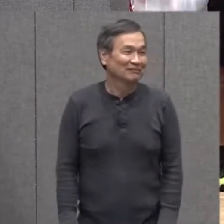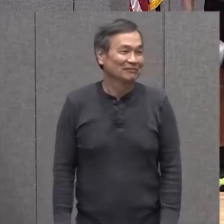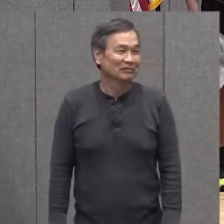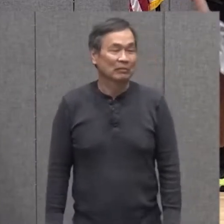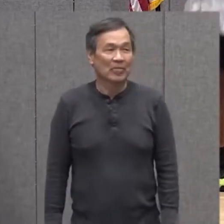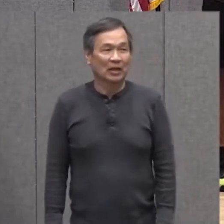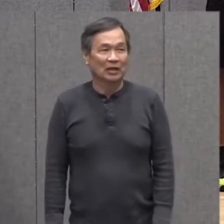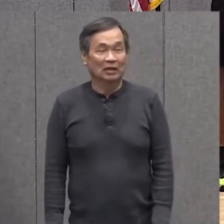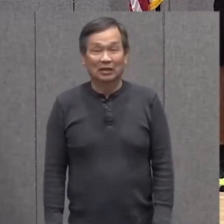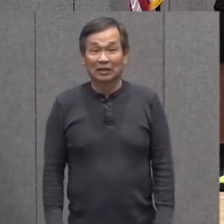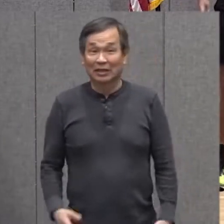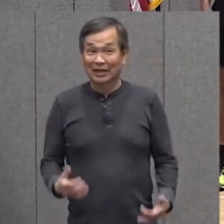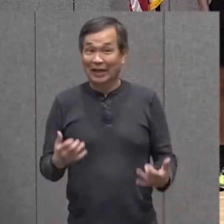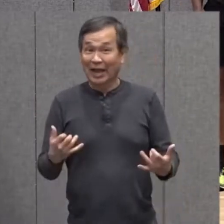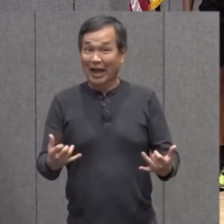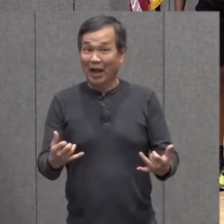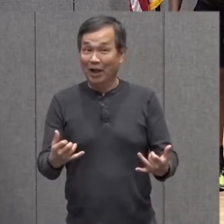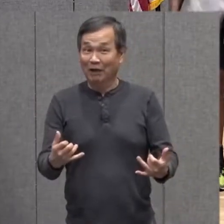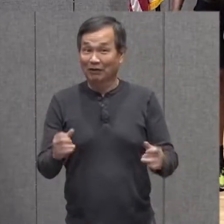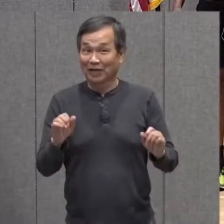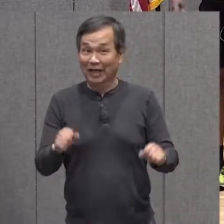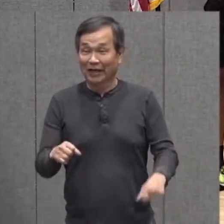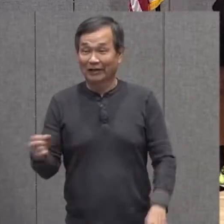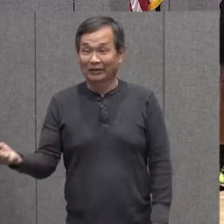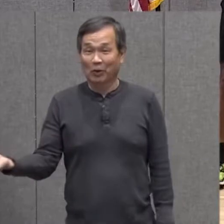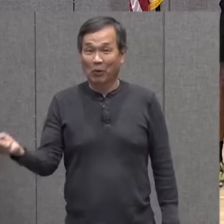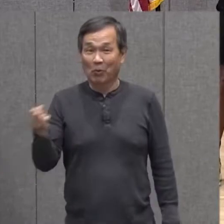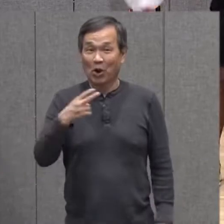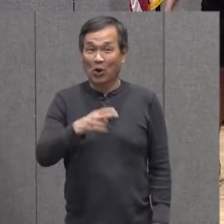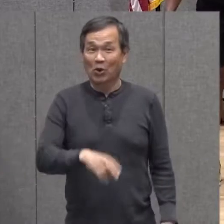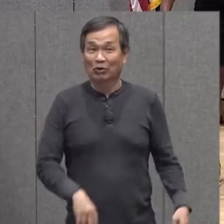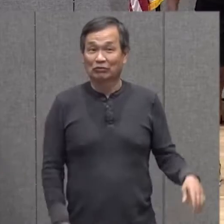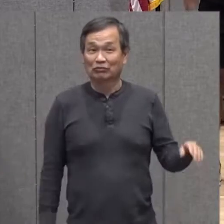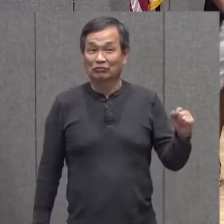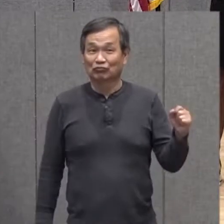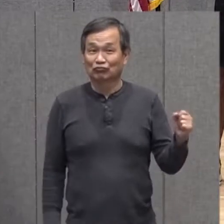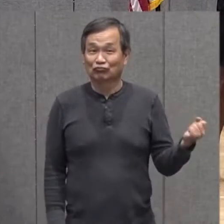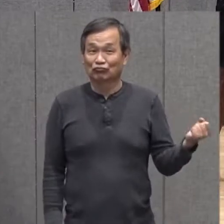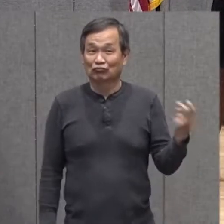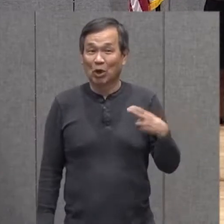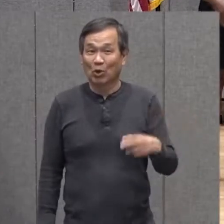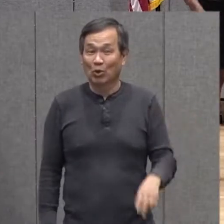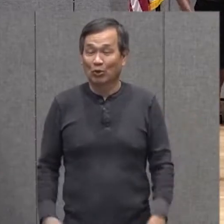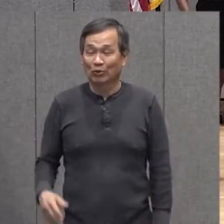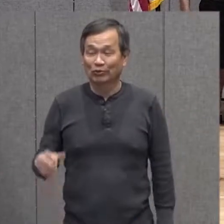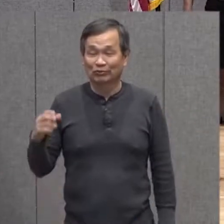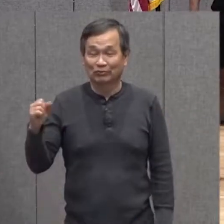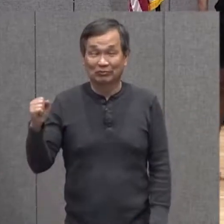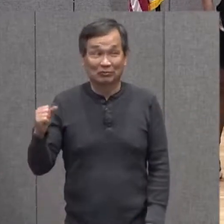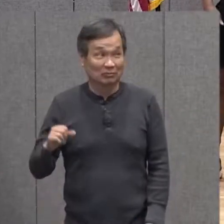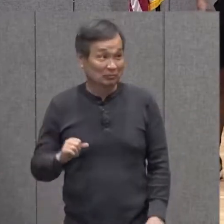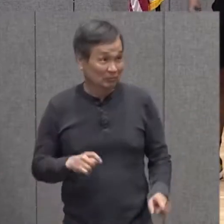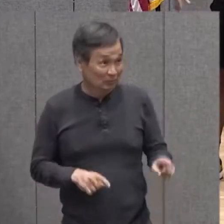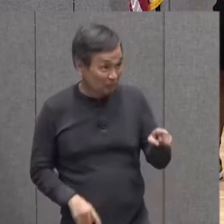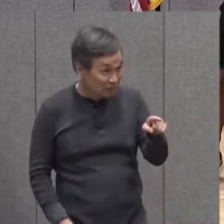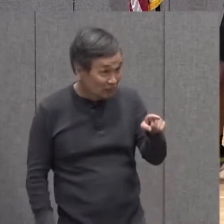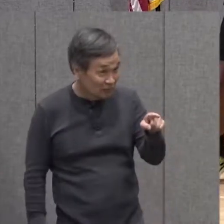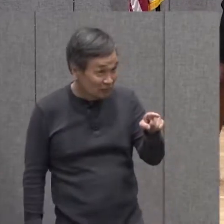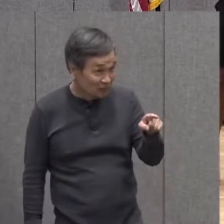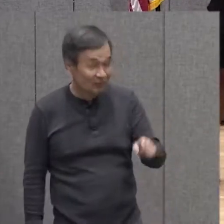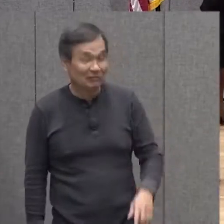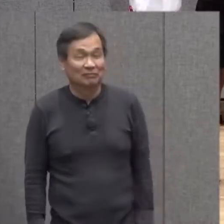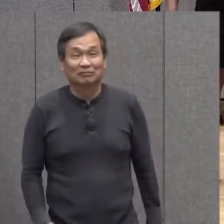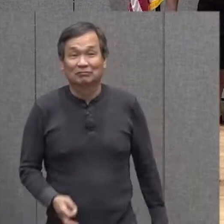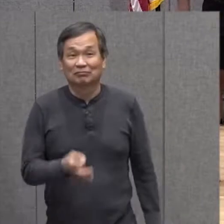Try just throwing it across your body from one hand to another right now. Trata de tirarla de una mano a la otra, cruzando la parte central de